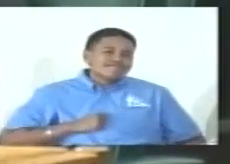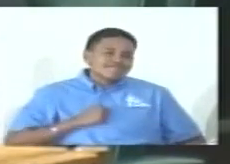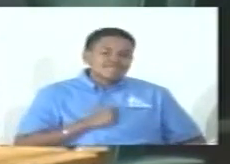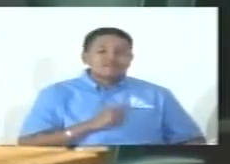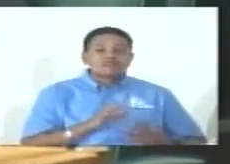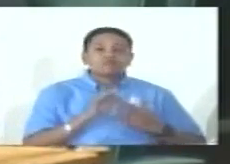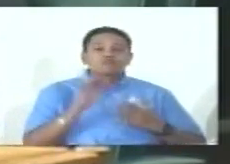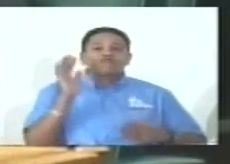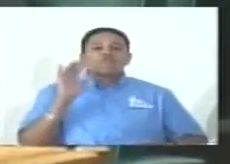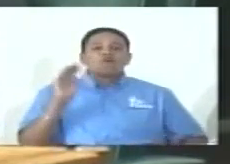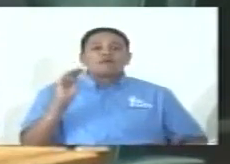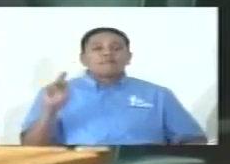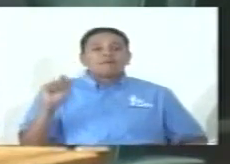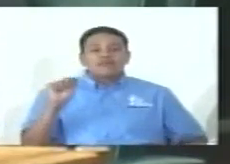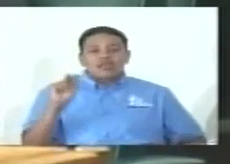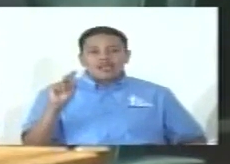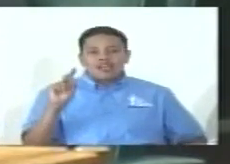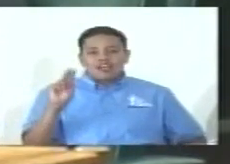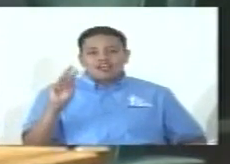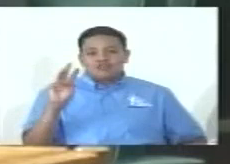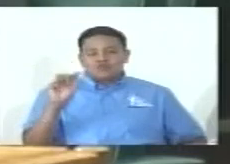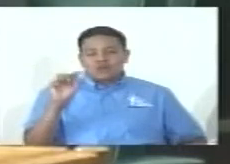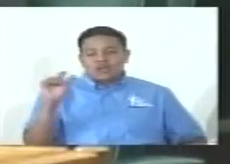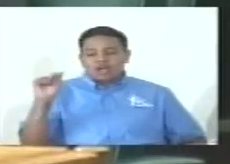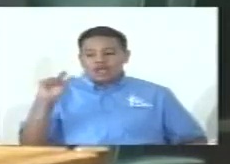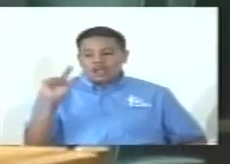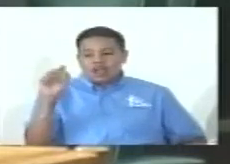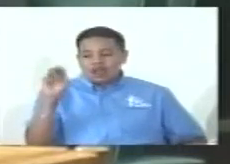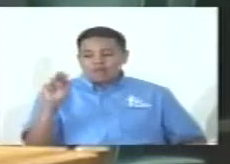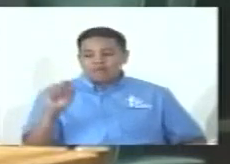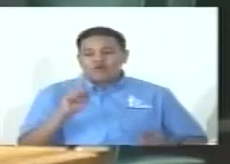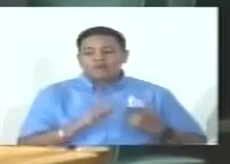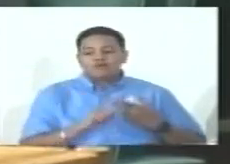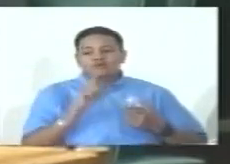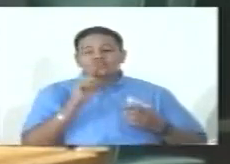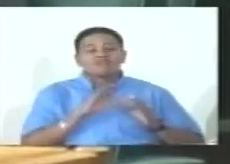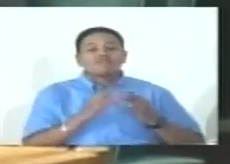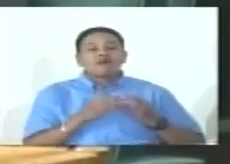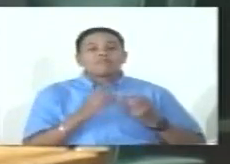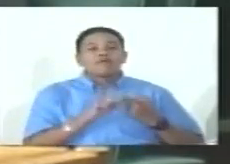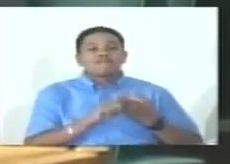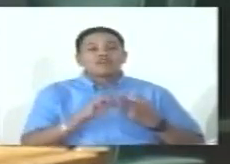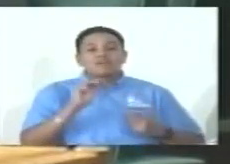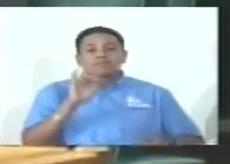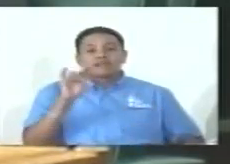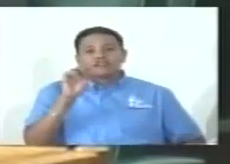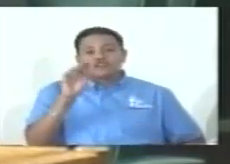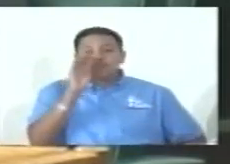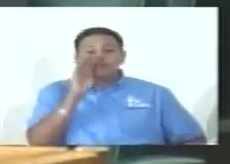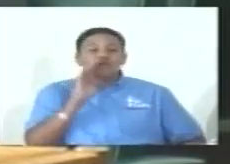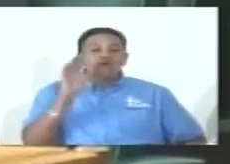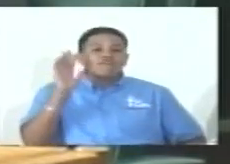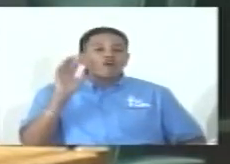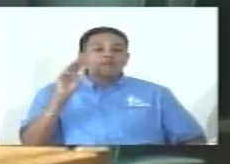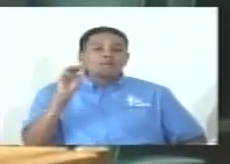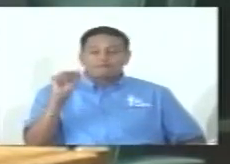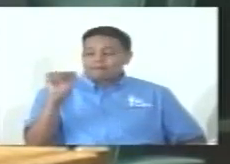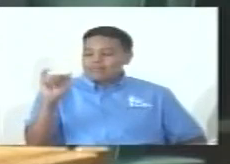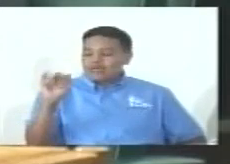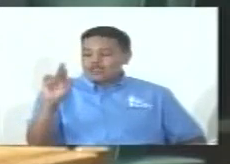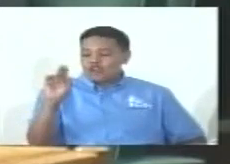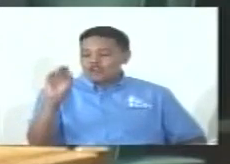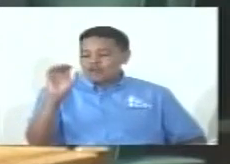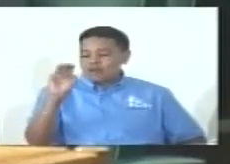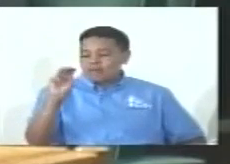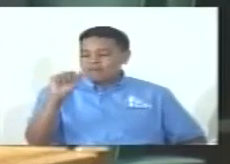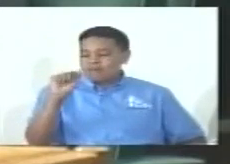and also to the family and friends of Mr. Milton Brown, former mayor.